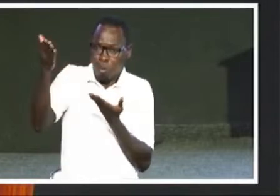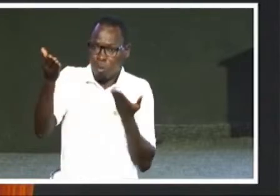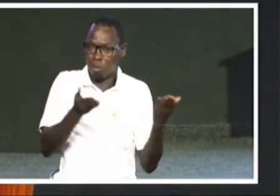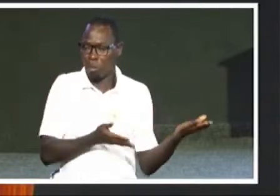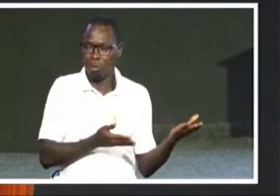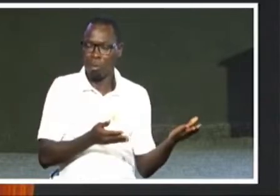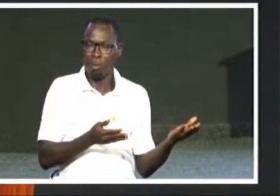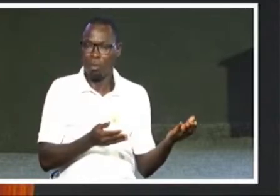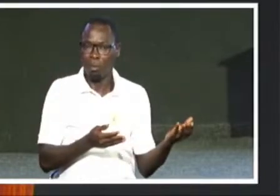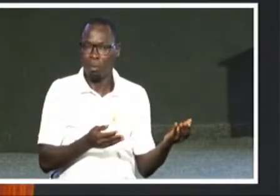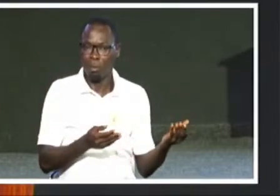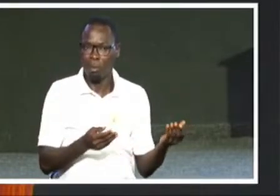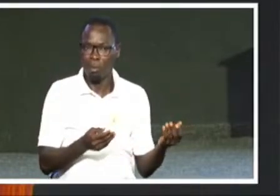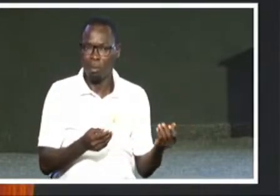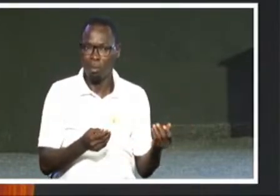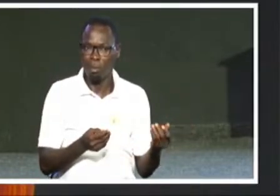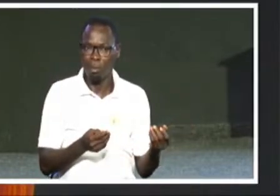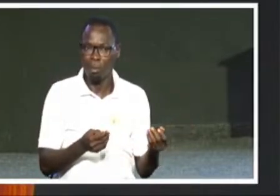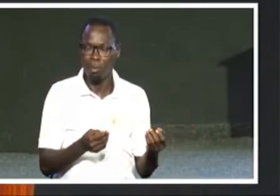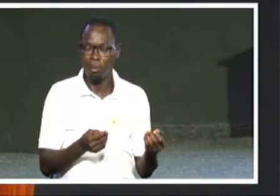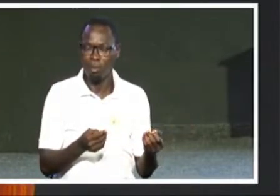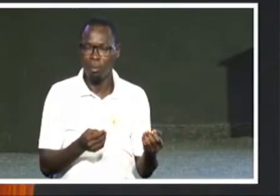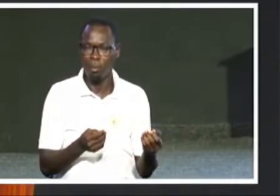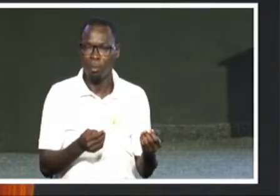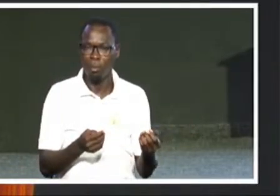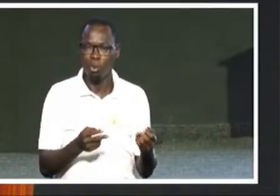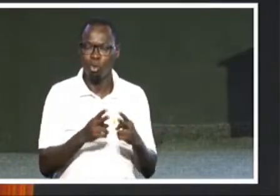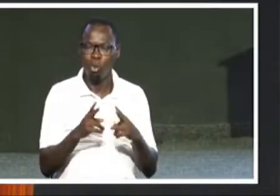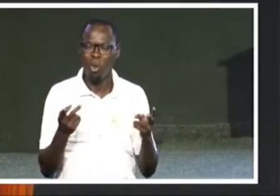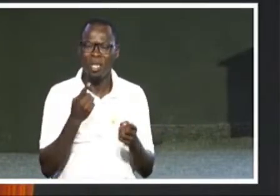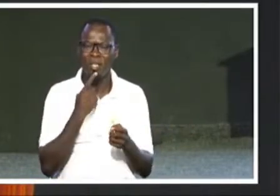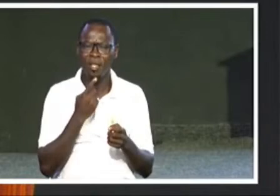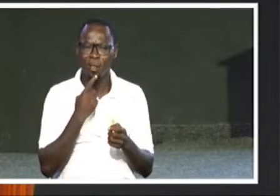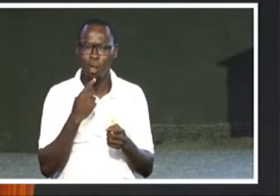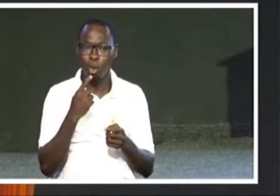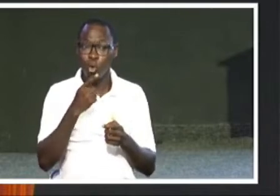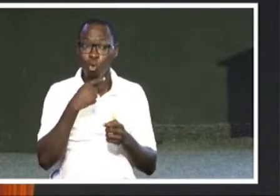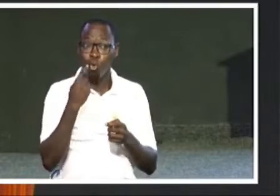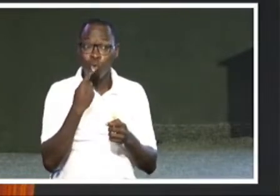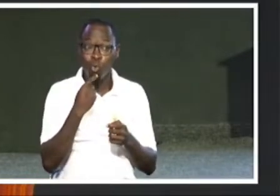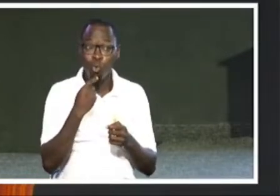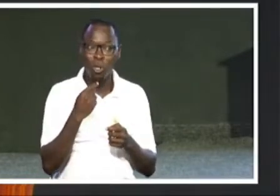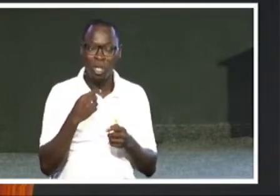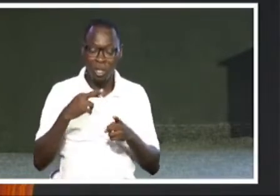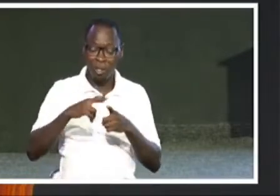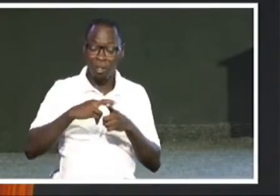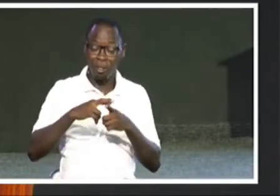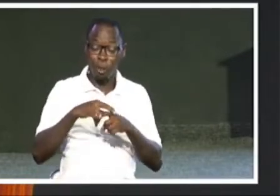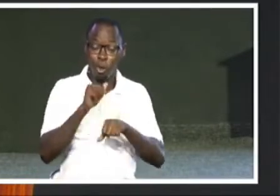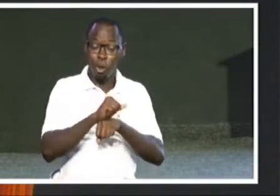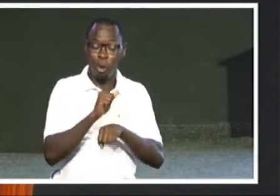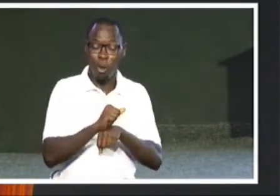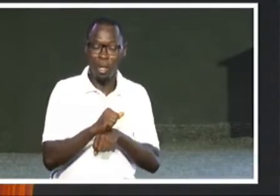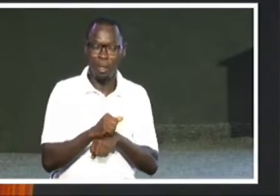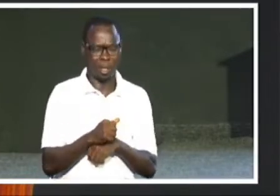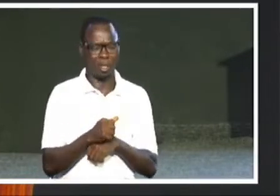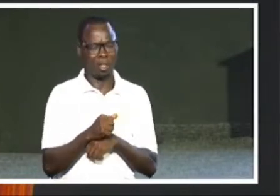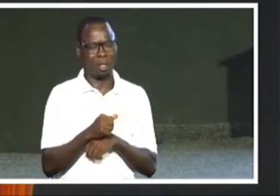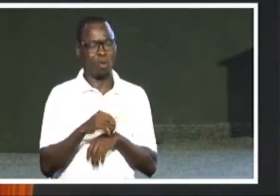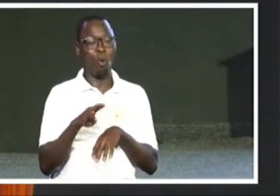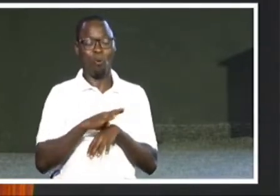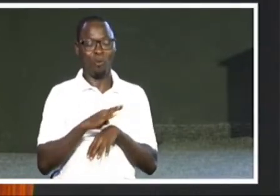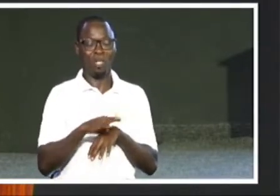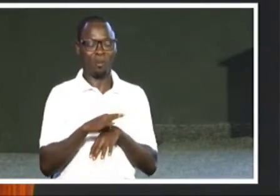do. And I would have my evidence. So when they say, oh, who's reviewing Rosie? They all say, I'm busy